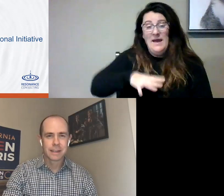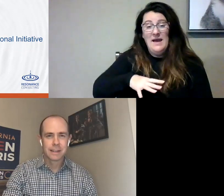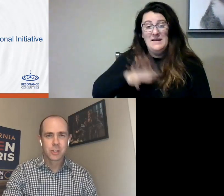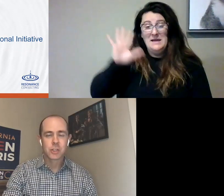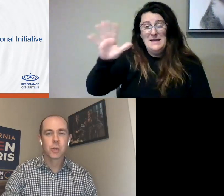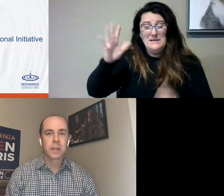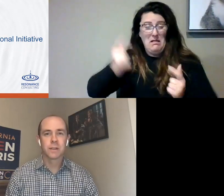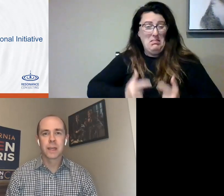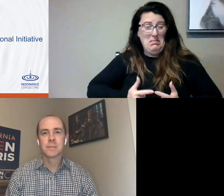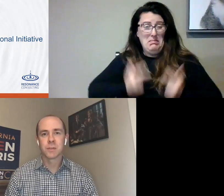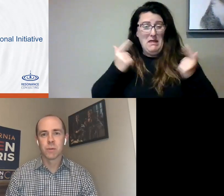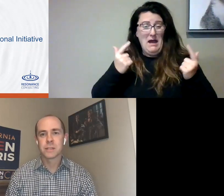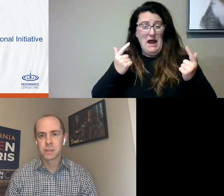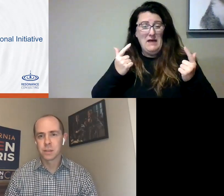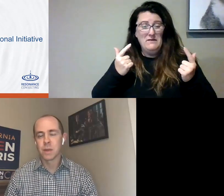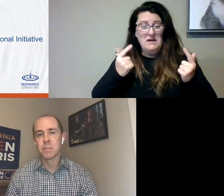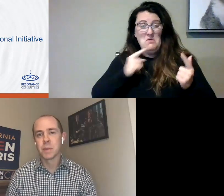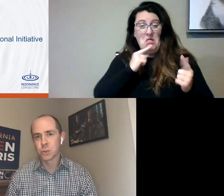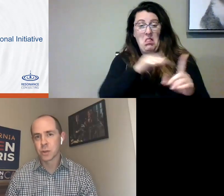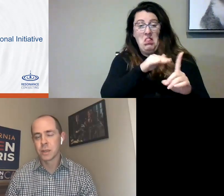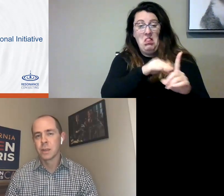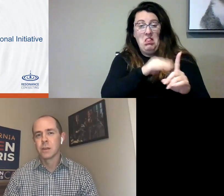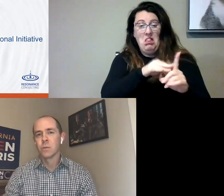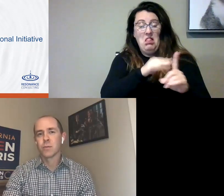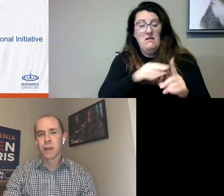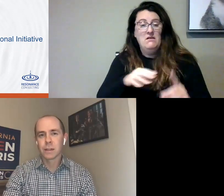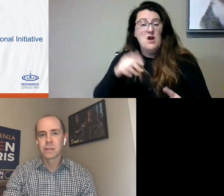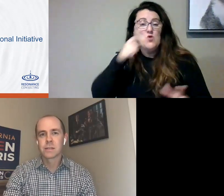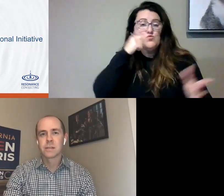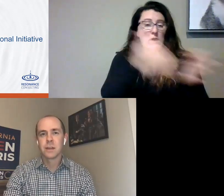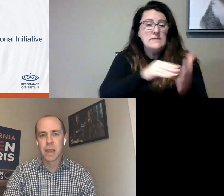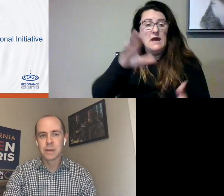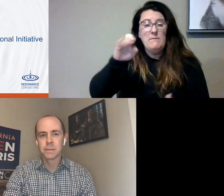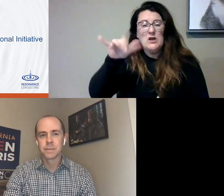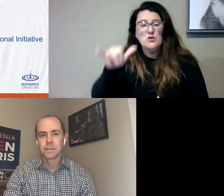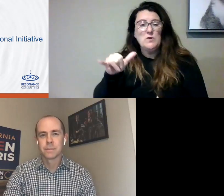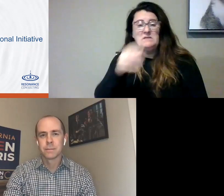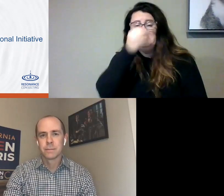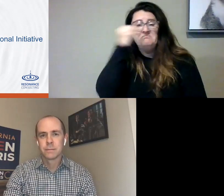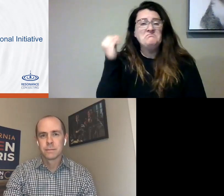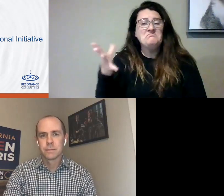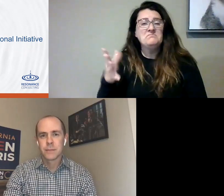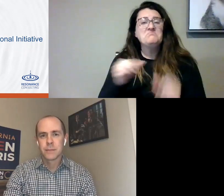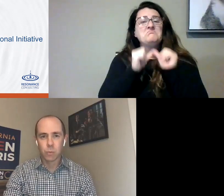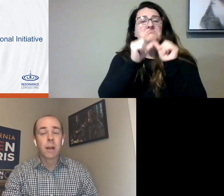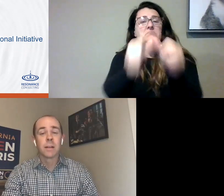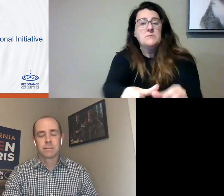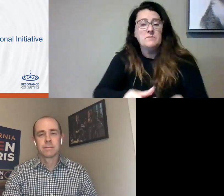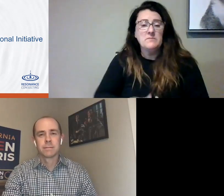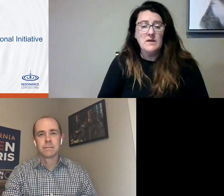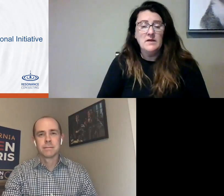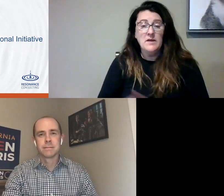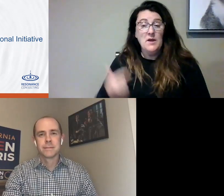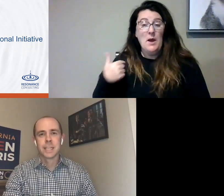life stoking the flames of racism and bigotry with reckless abandon. And we